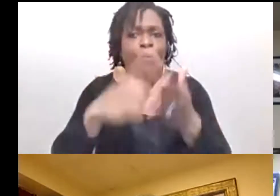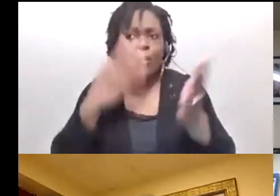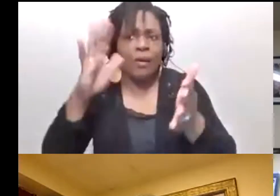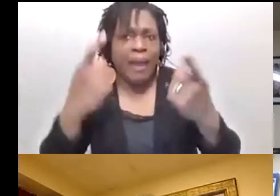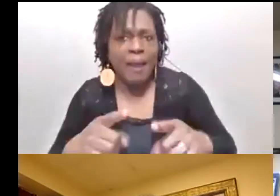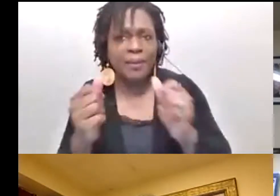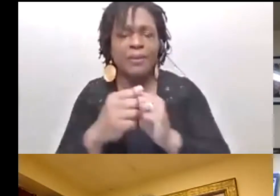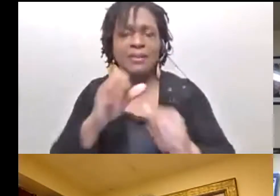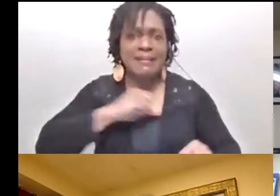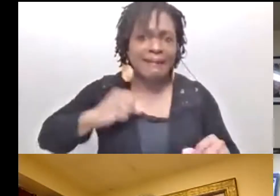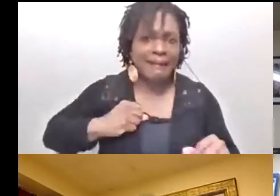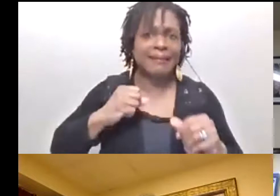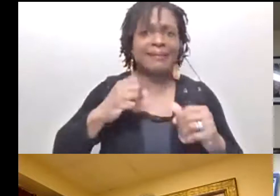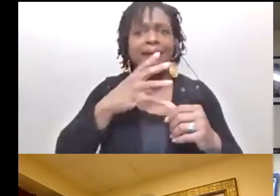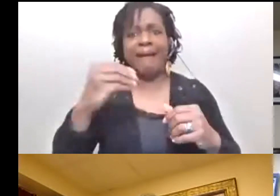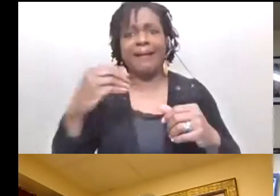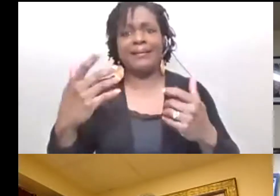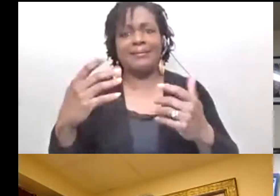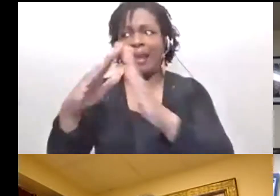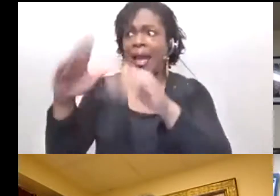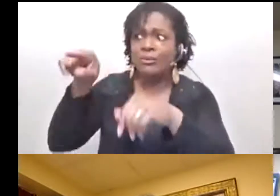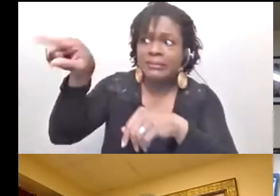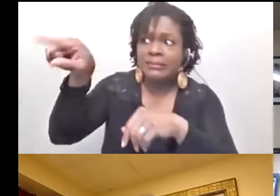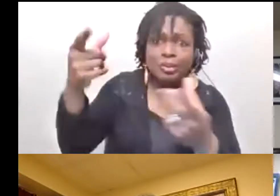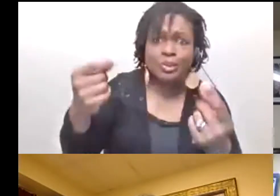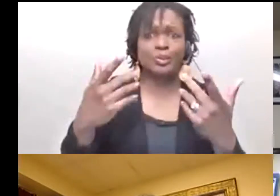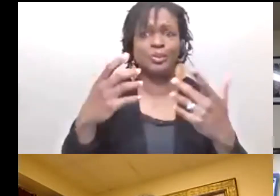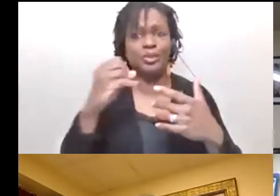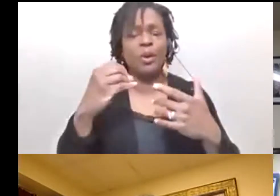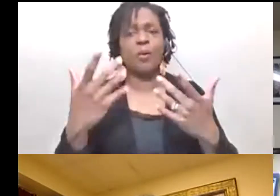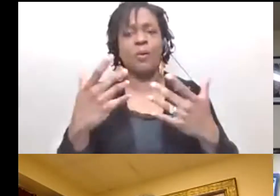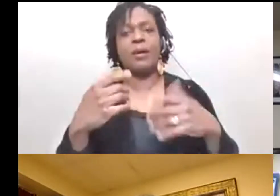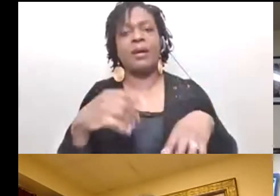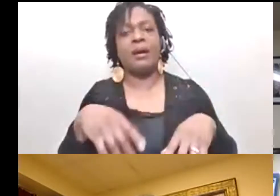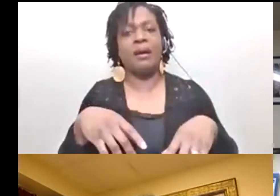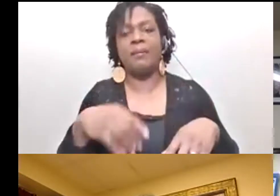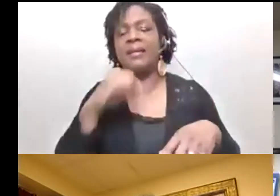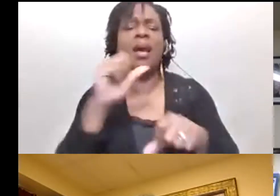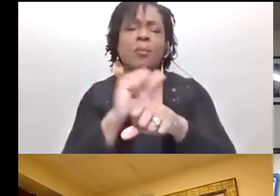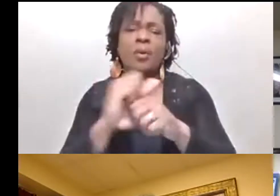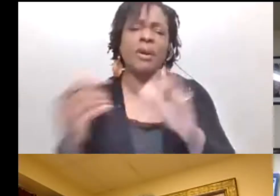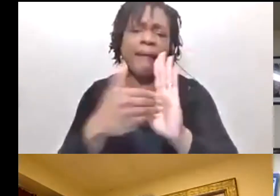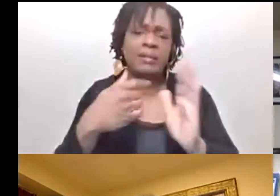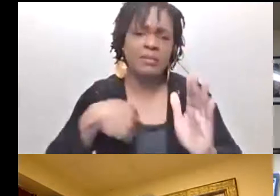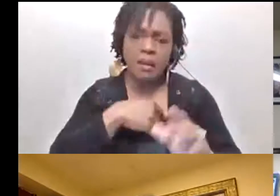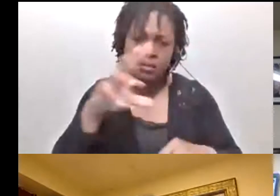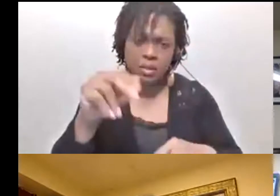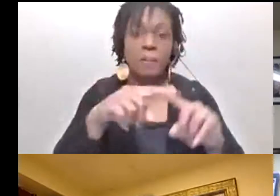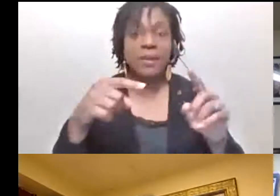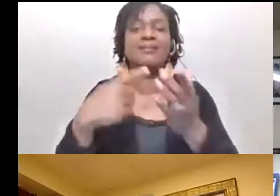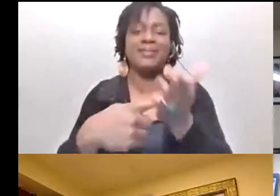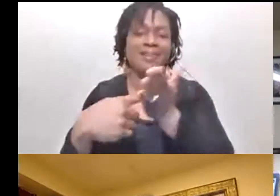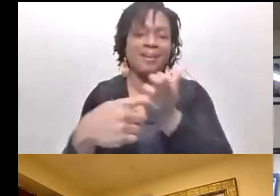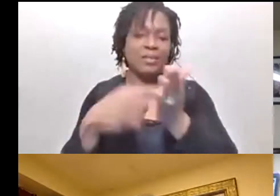we're not united, it works against us. And while as the discussion continues, there's no doubt we need